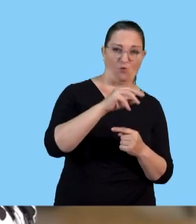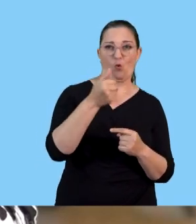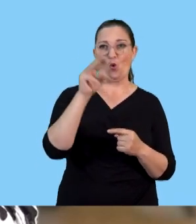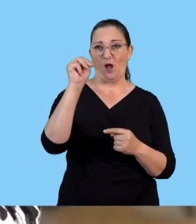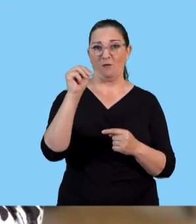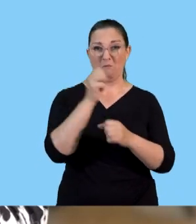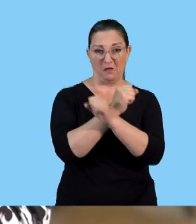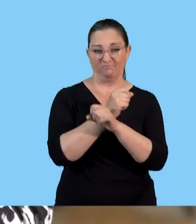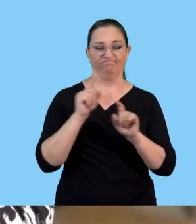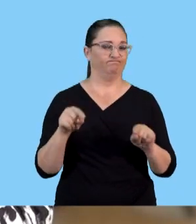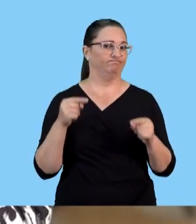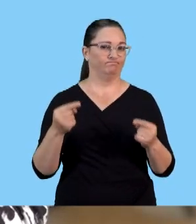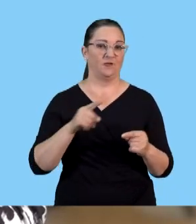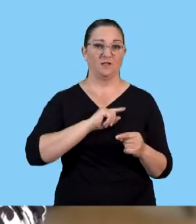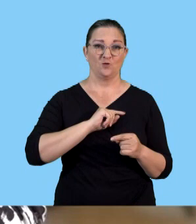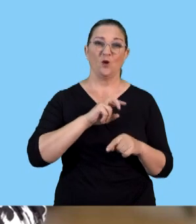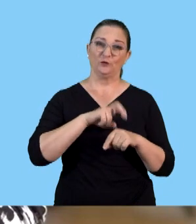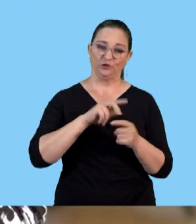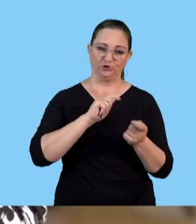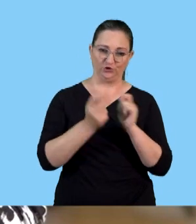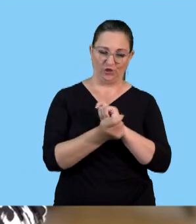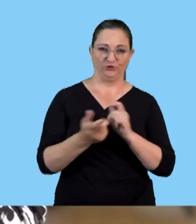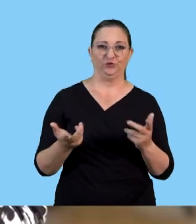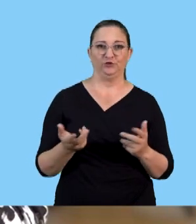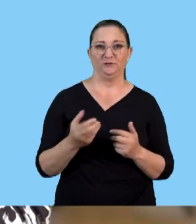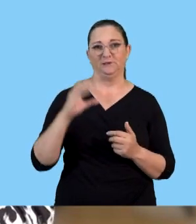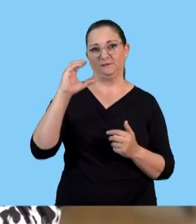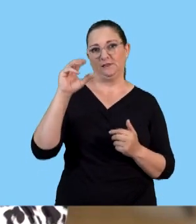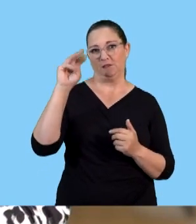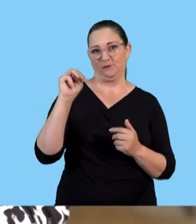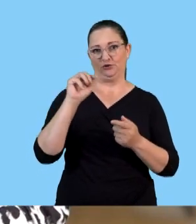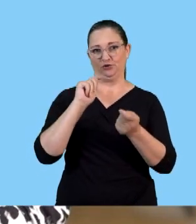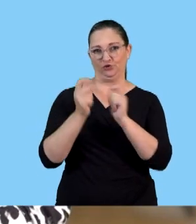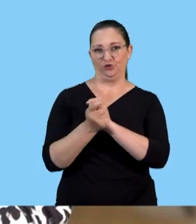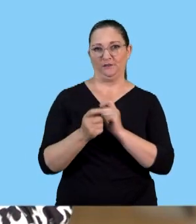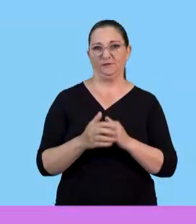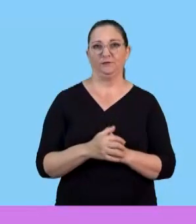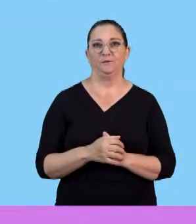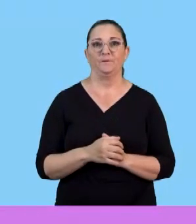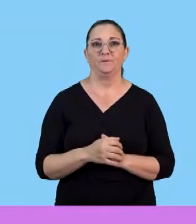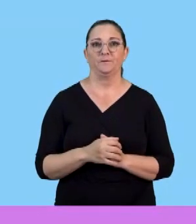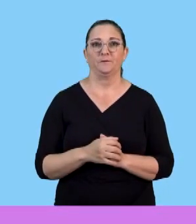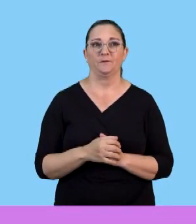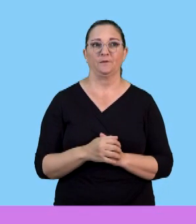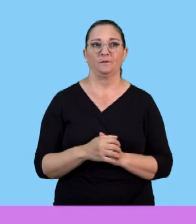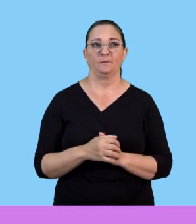first we need to convert. What are we going to convert? The centimeters. Now